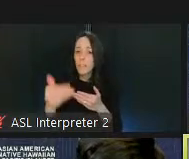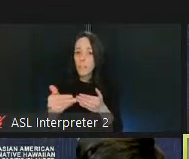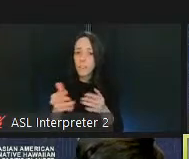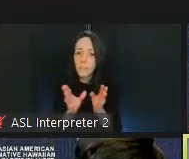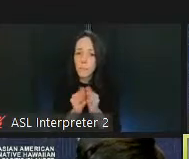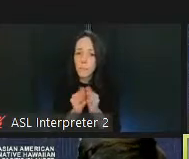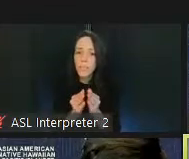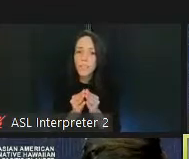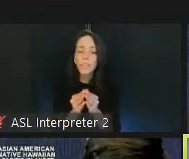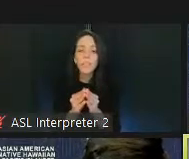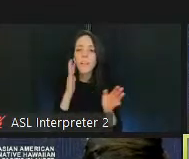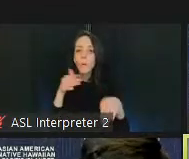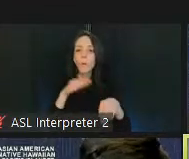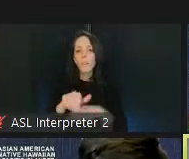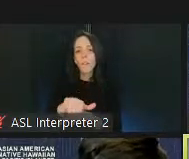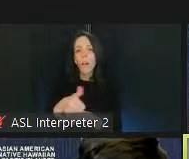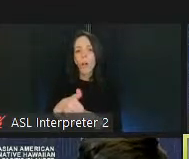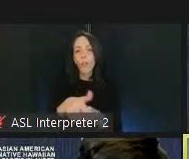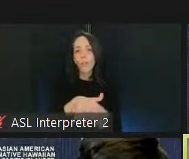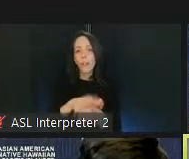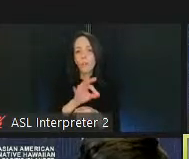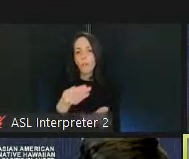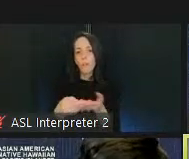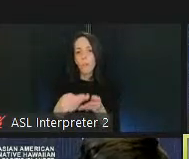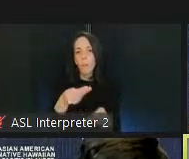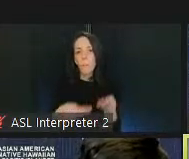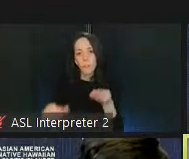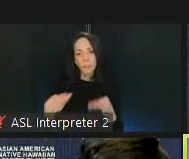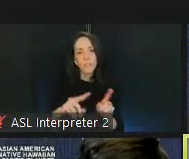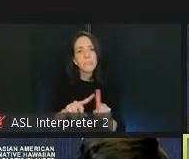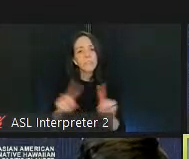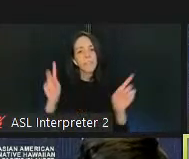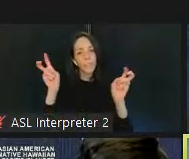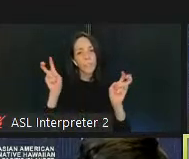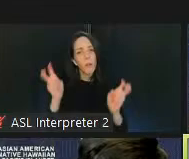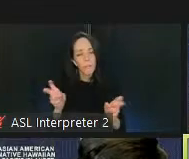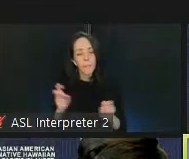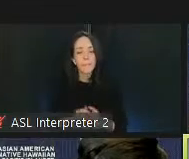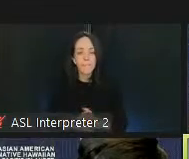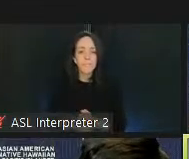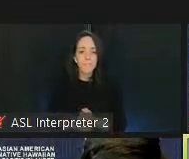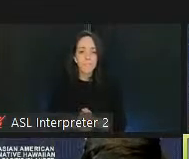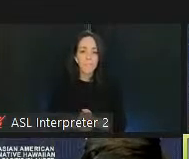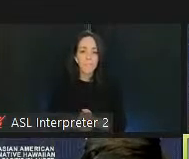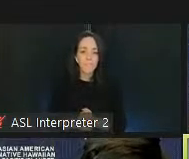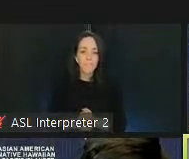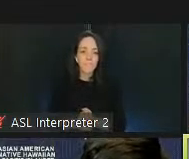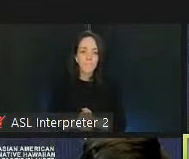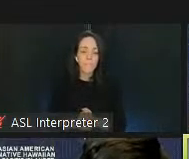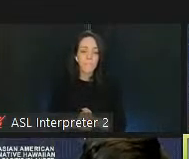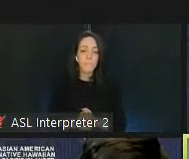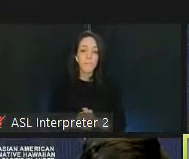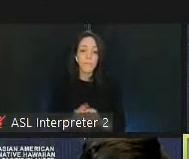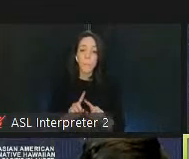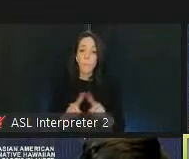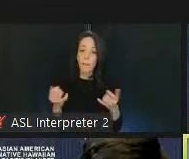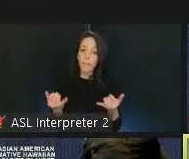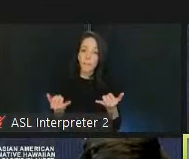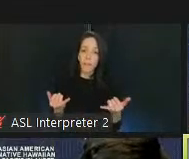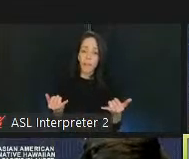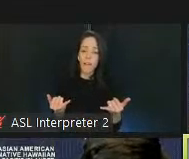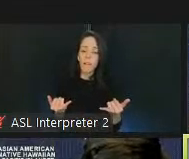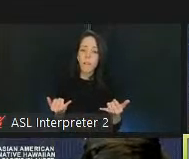other areas of the budget that will be discussed the following week. I did want to, at this point, I did